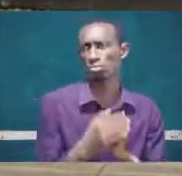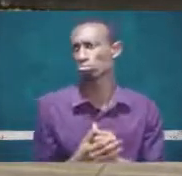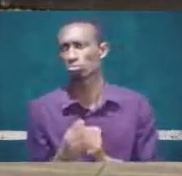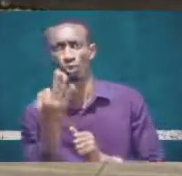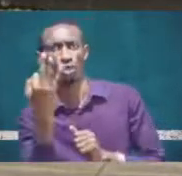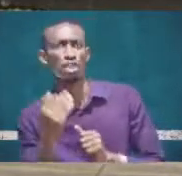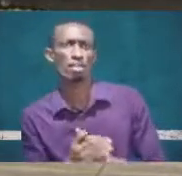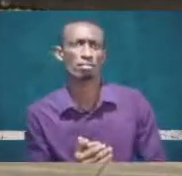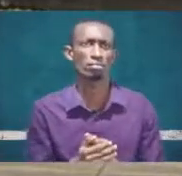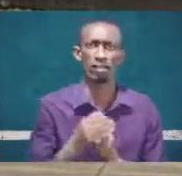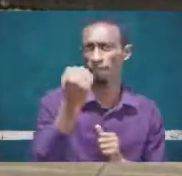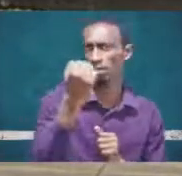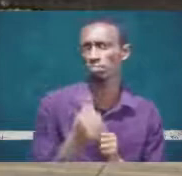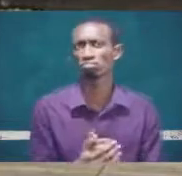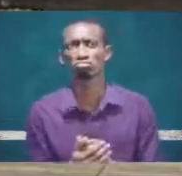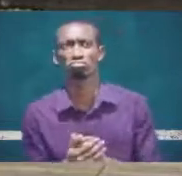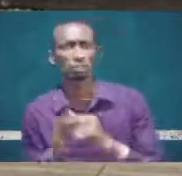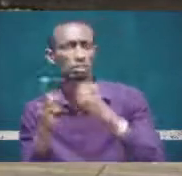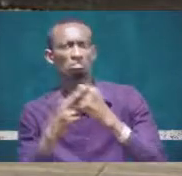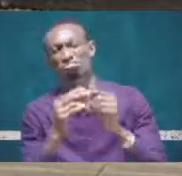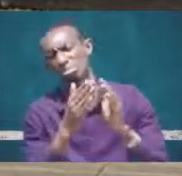5, 7, and so on. Okay?